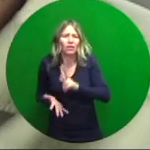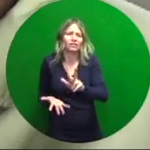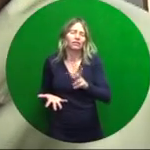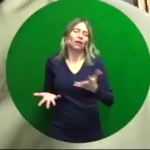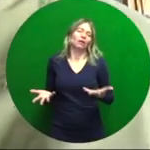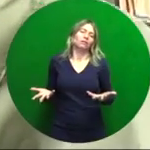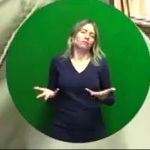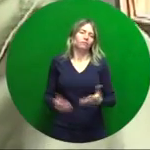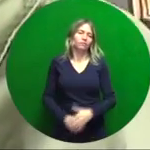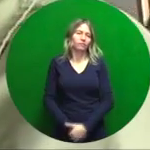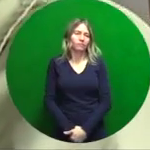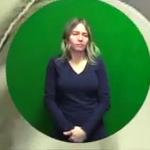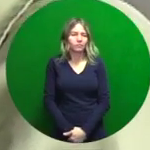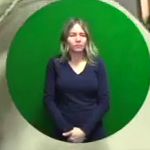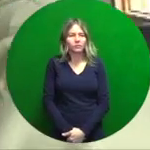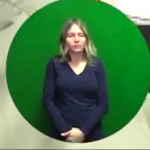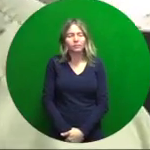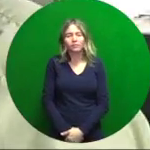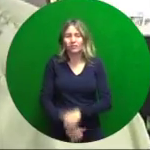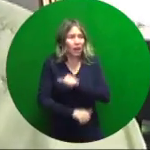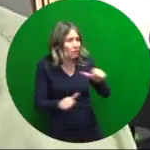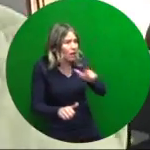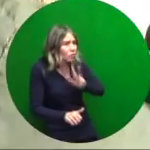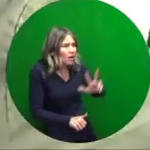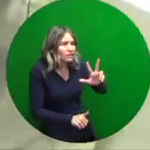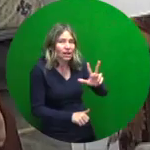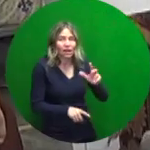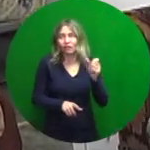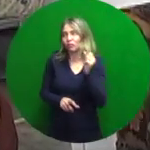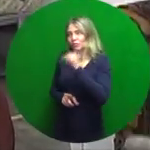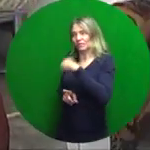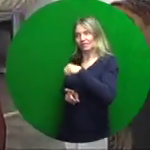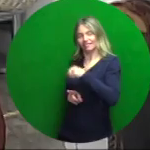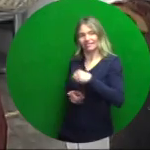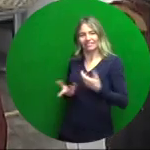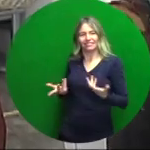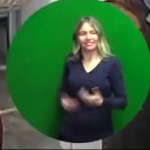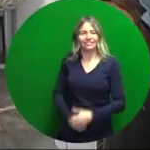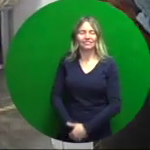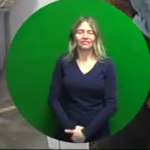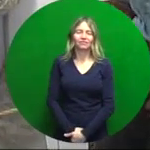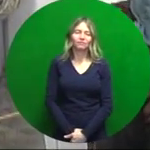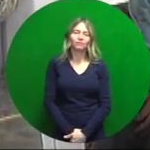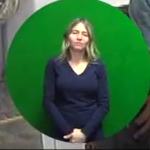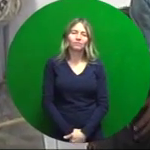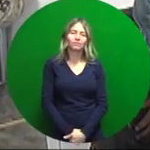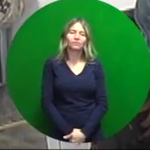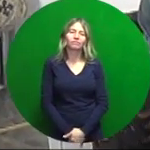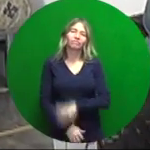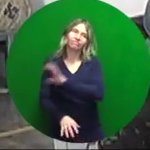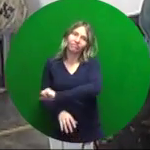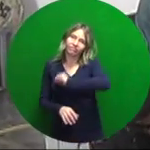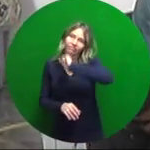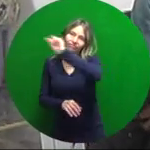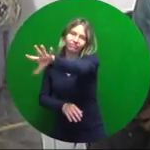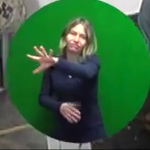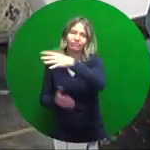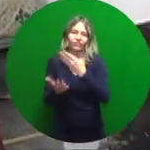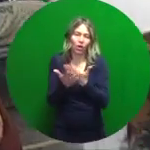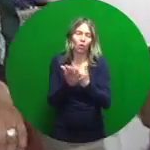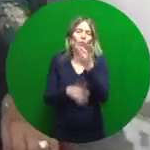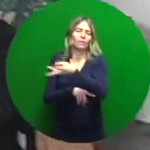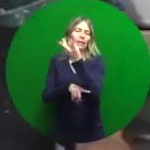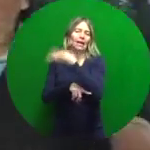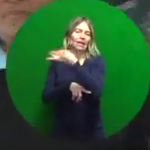have to leave her family. She was only 3. Yes. They sent her down to Winnipeg when she was 3 years When old. she was 3 years old.